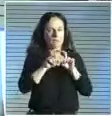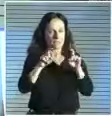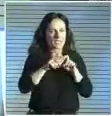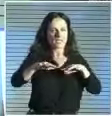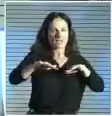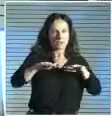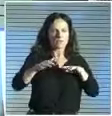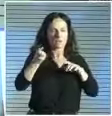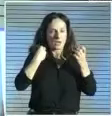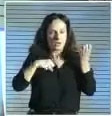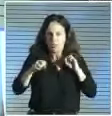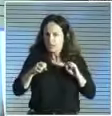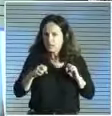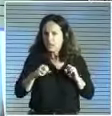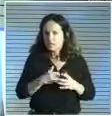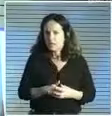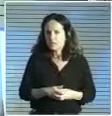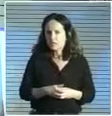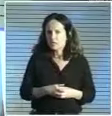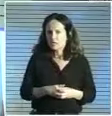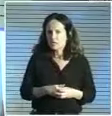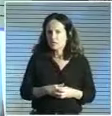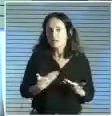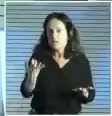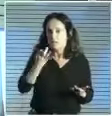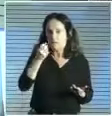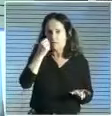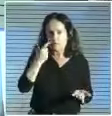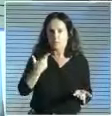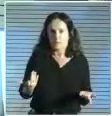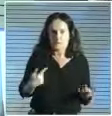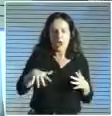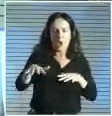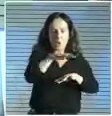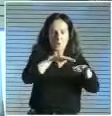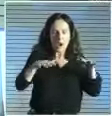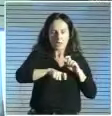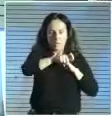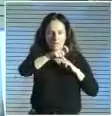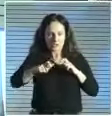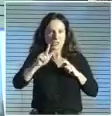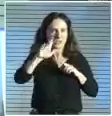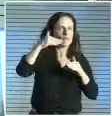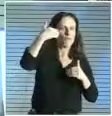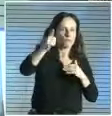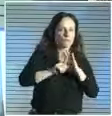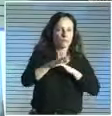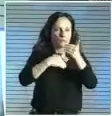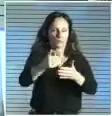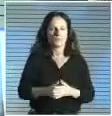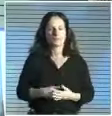is people, planet, place, and prosperity. Place, shifting gears a little bit. And for the audience, we'll just talk a little bit